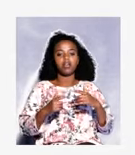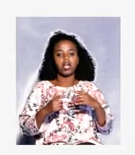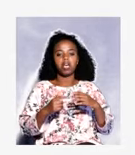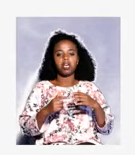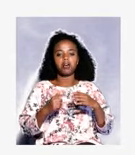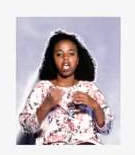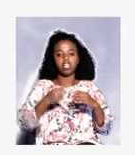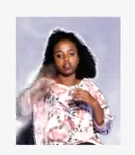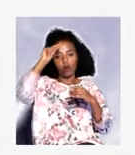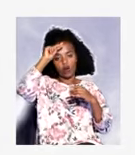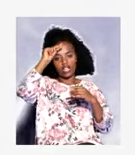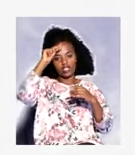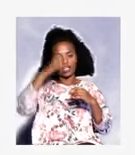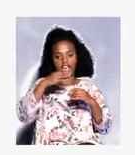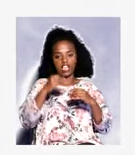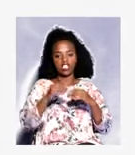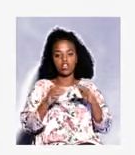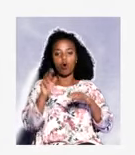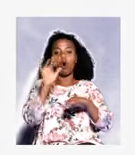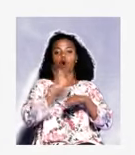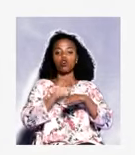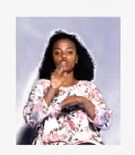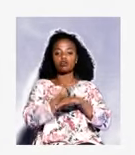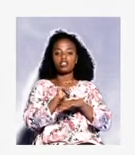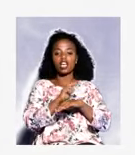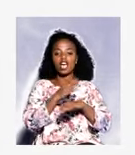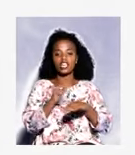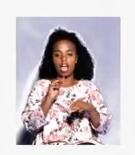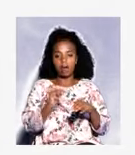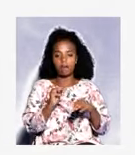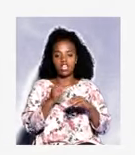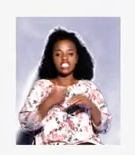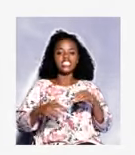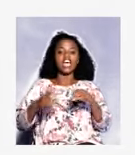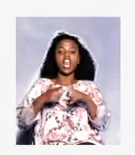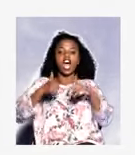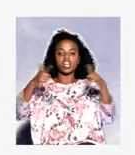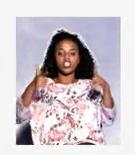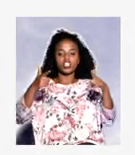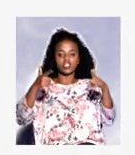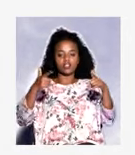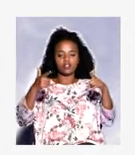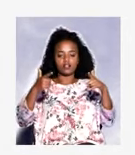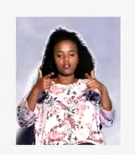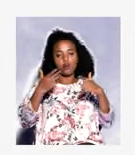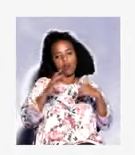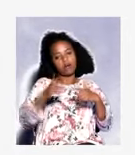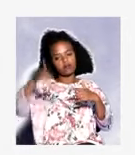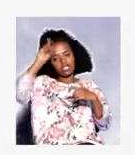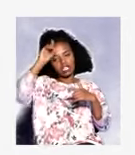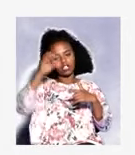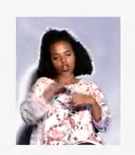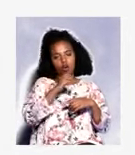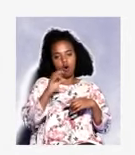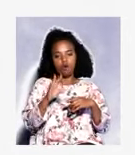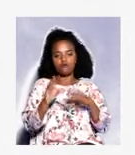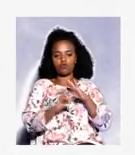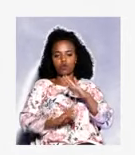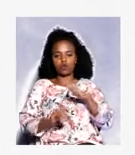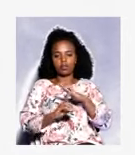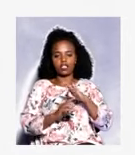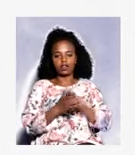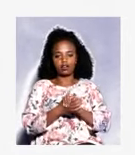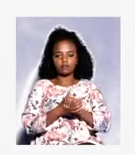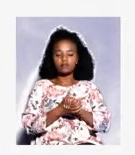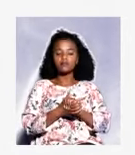m is the largest exponent on the denominator, or in other words, where n is the degree of this polynomial expression, the